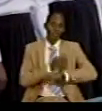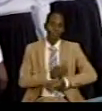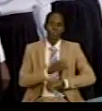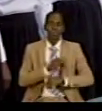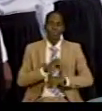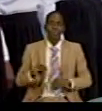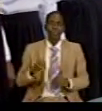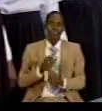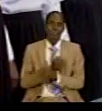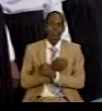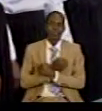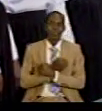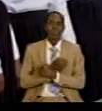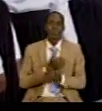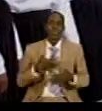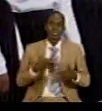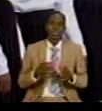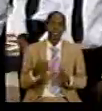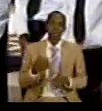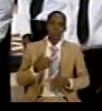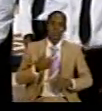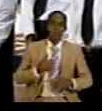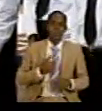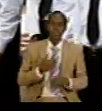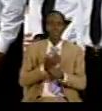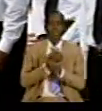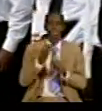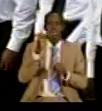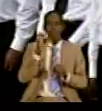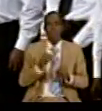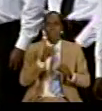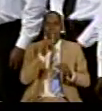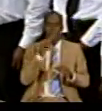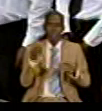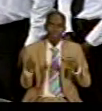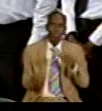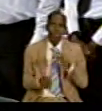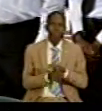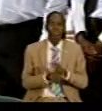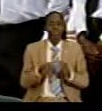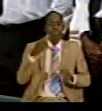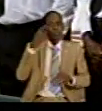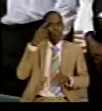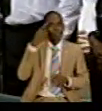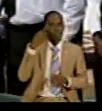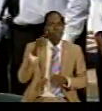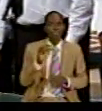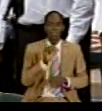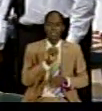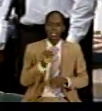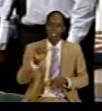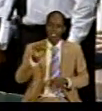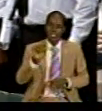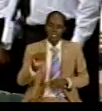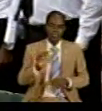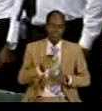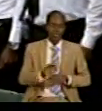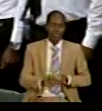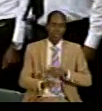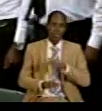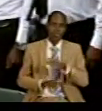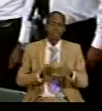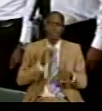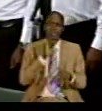fold, let me safely hide. For one little